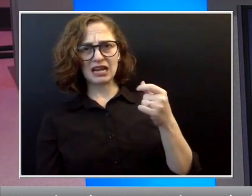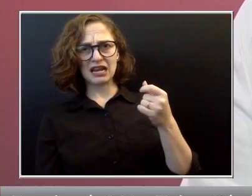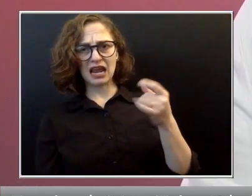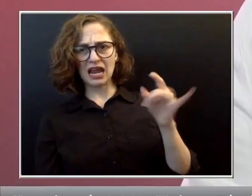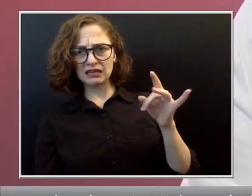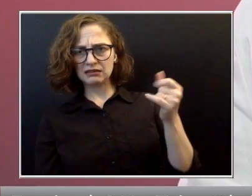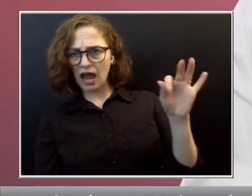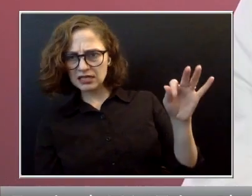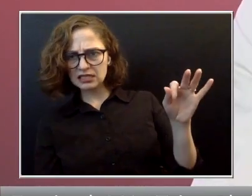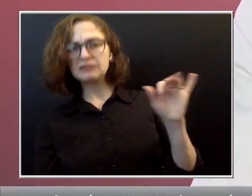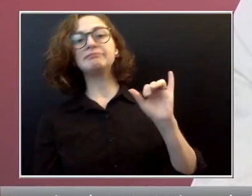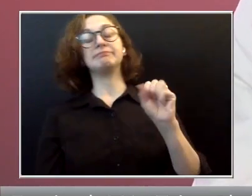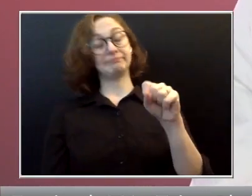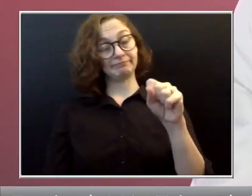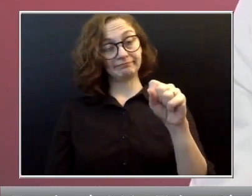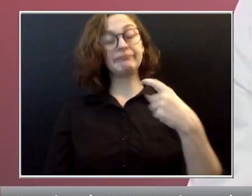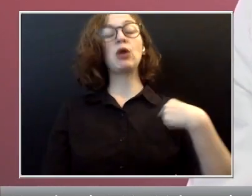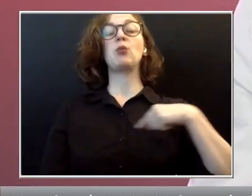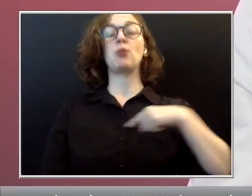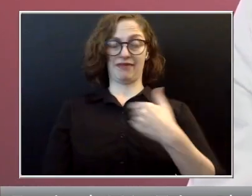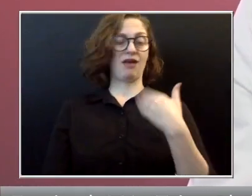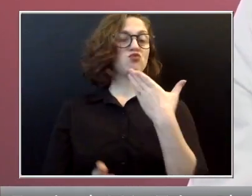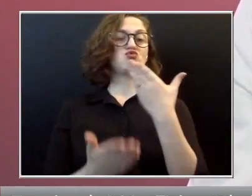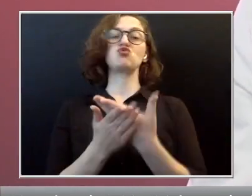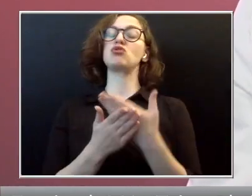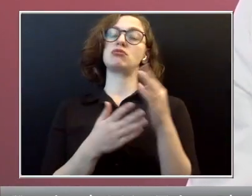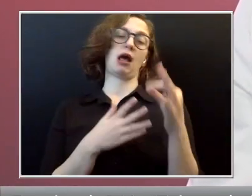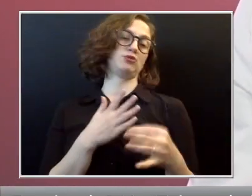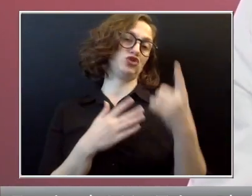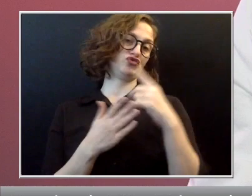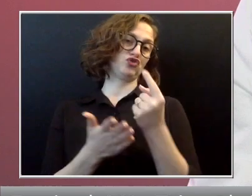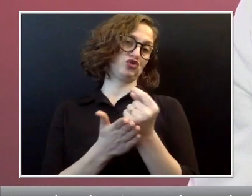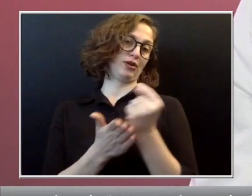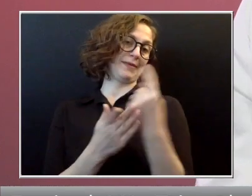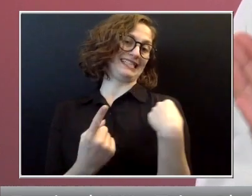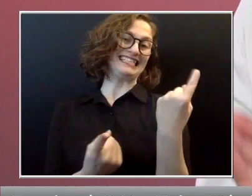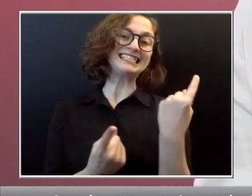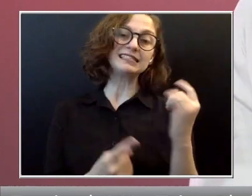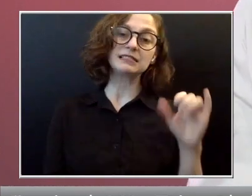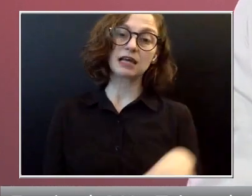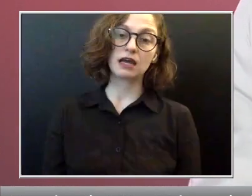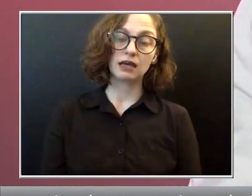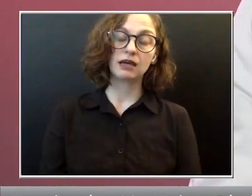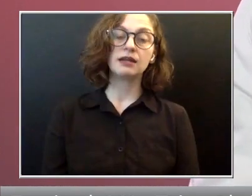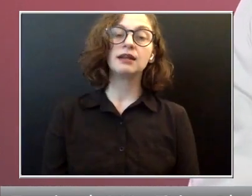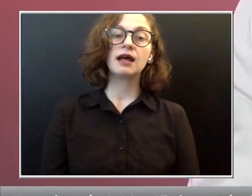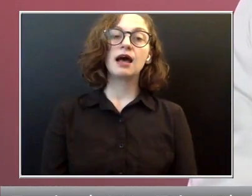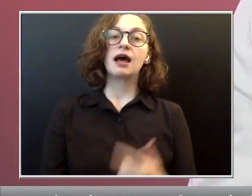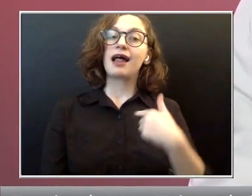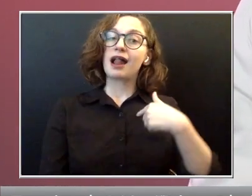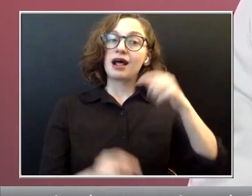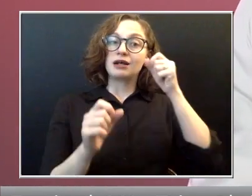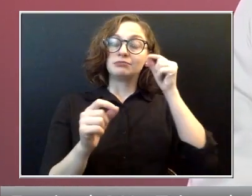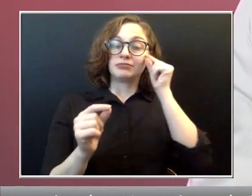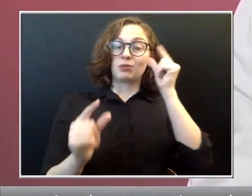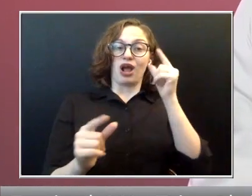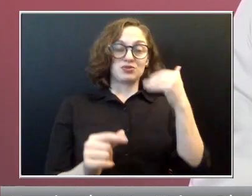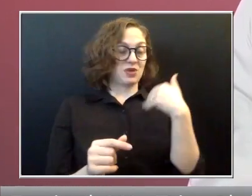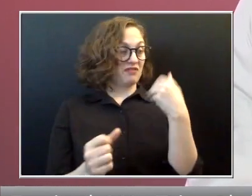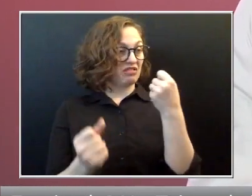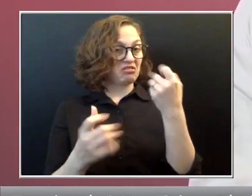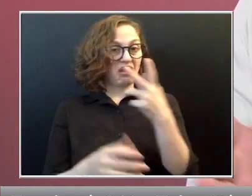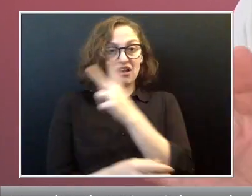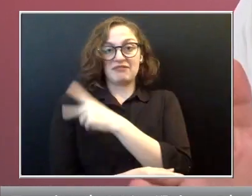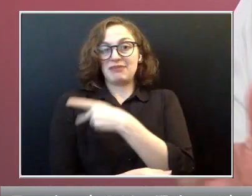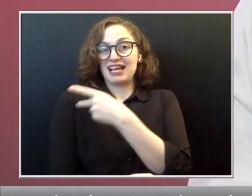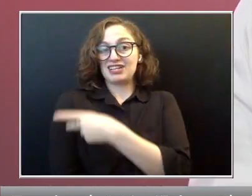very good options. And even I'm surprised we get a lot of patients like him. Even when it's diagnosed,